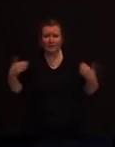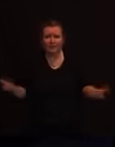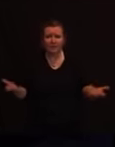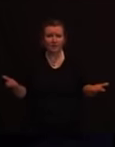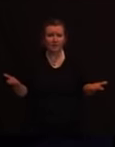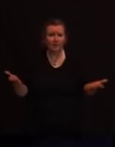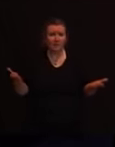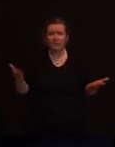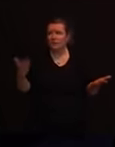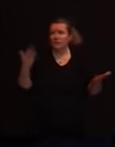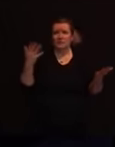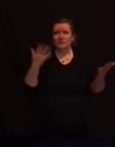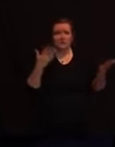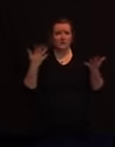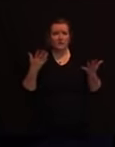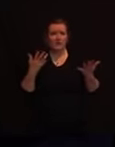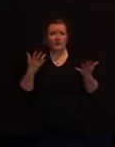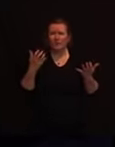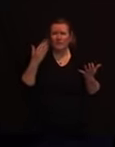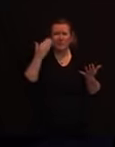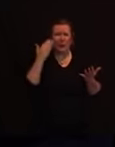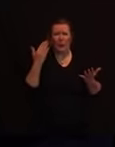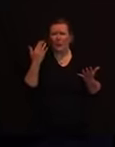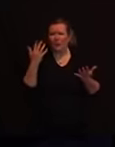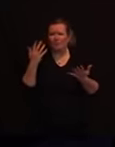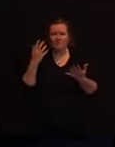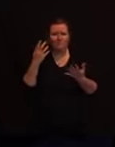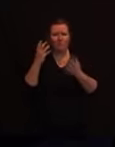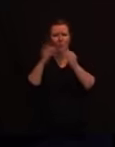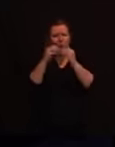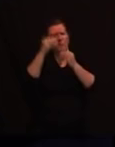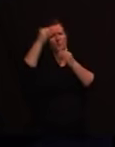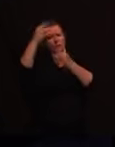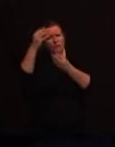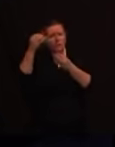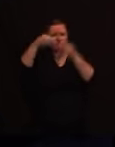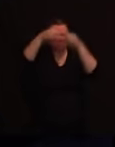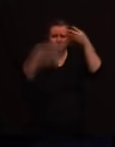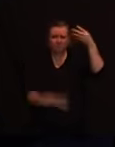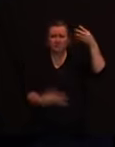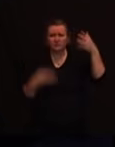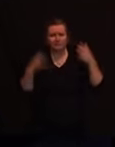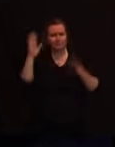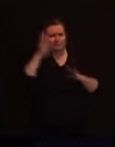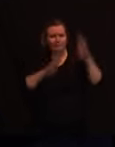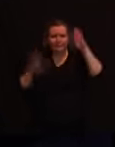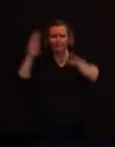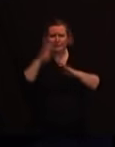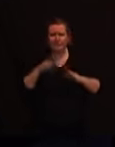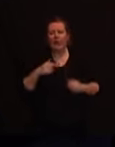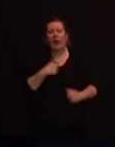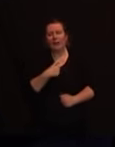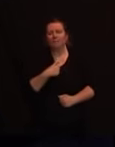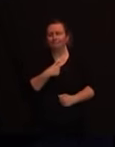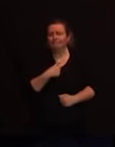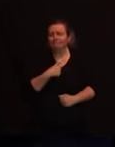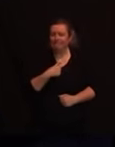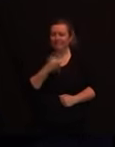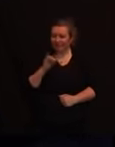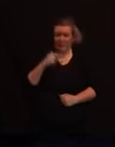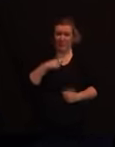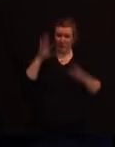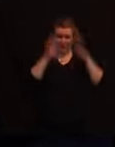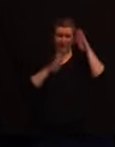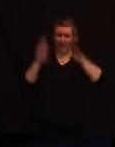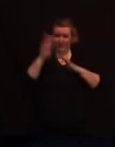knowledge in so many fronts worries them greatly. I know that's something that I've felt and experienced firsthand, as I was exposed